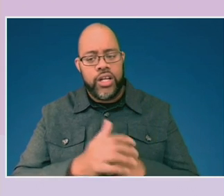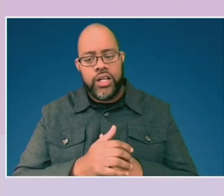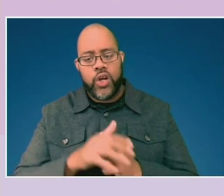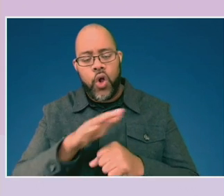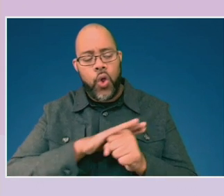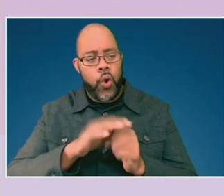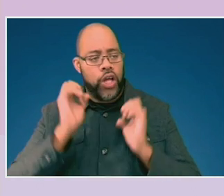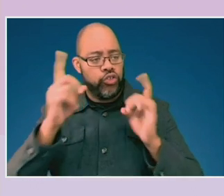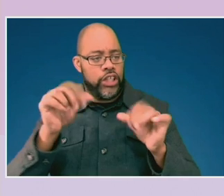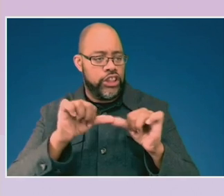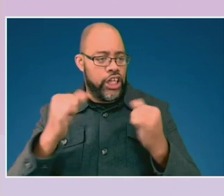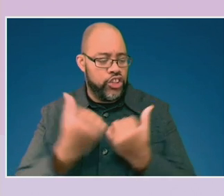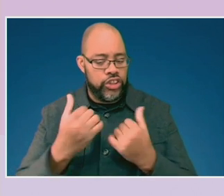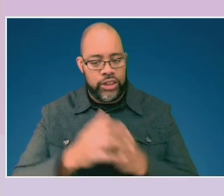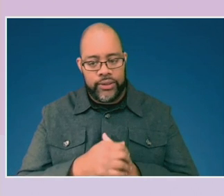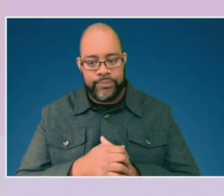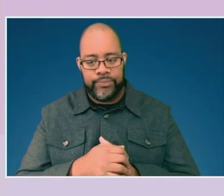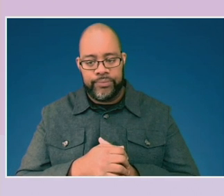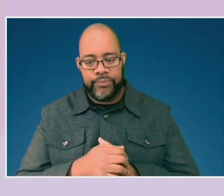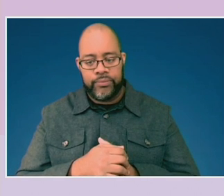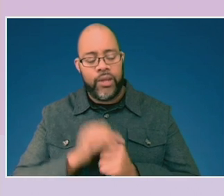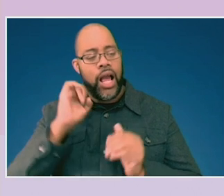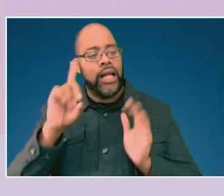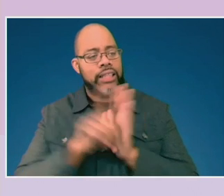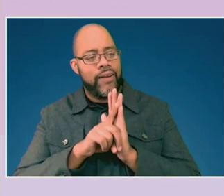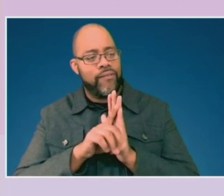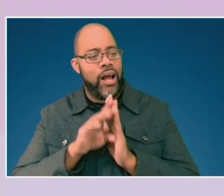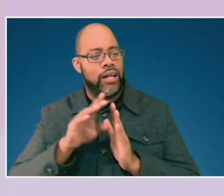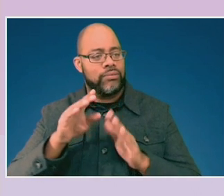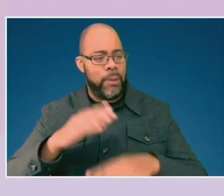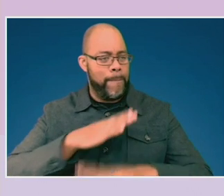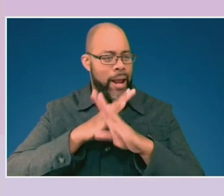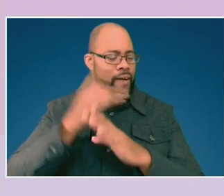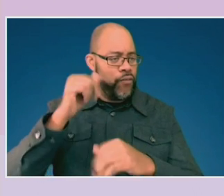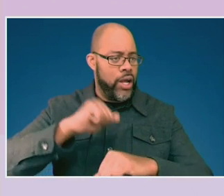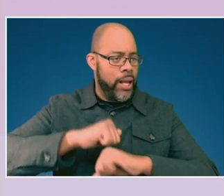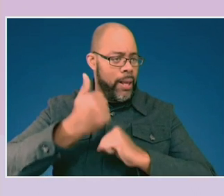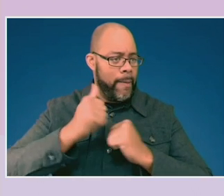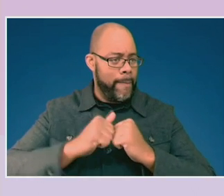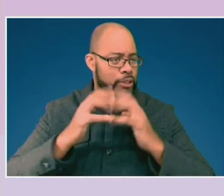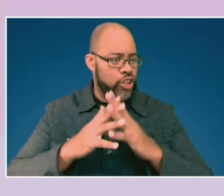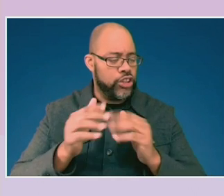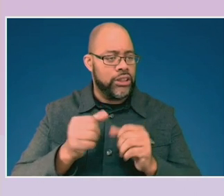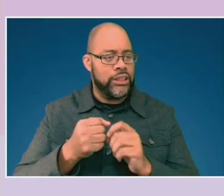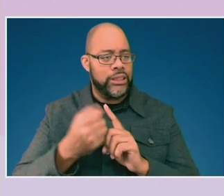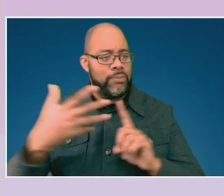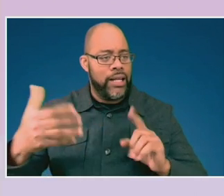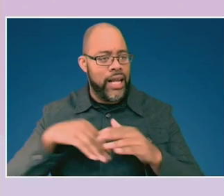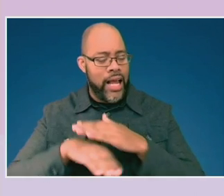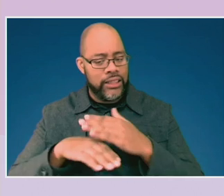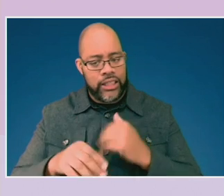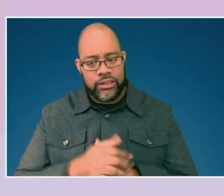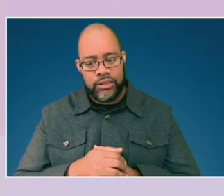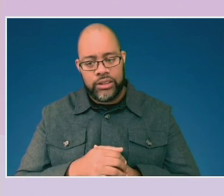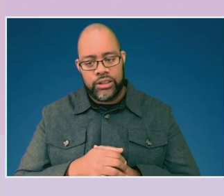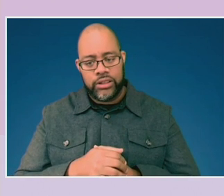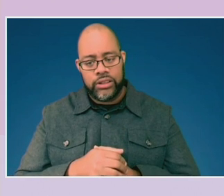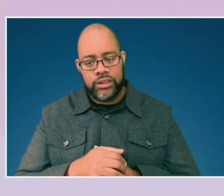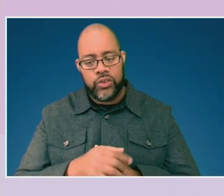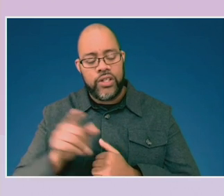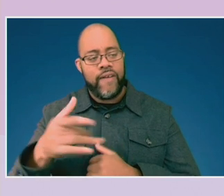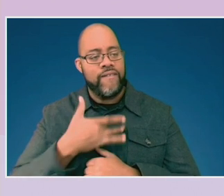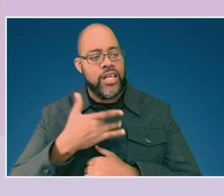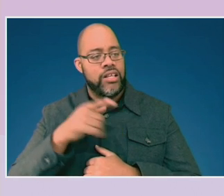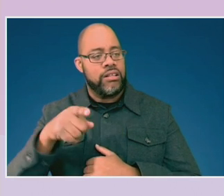education agency to identify barriers to implementation of expanded access. learn where they feel that they